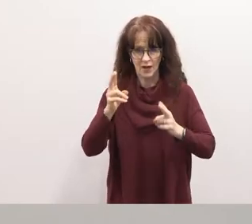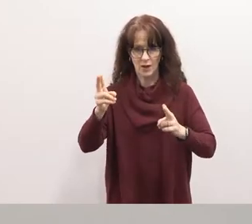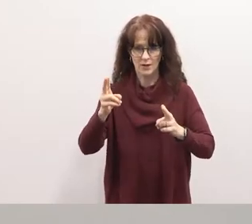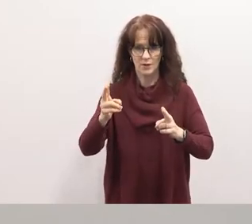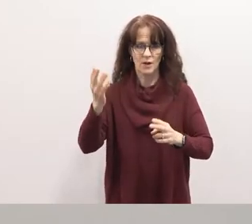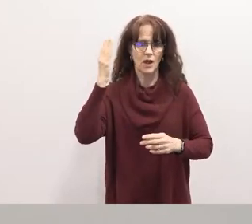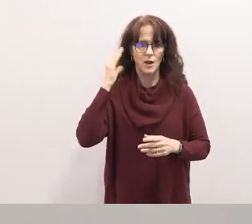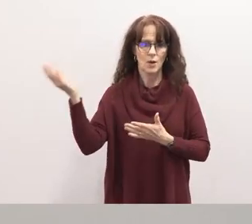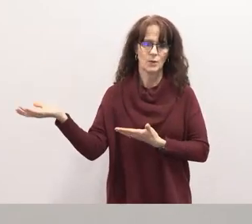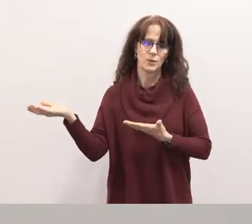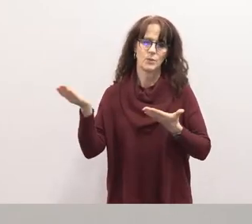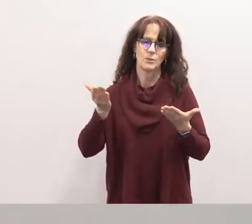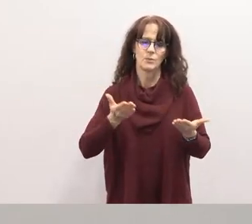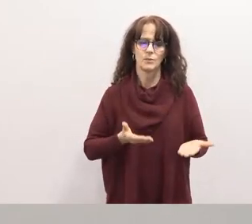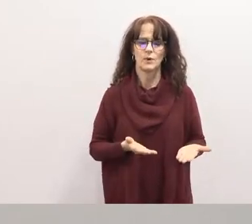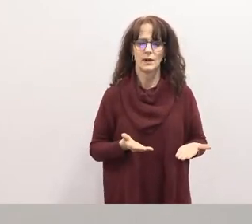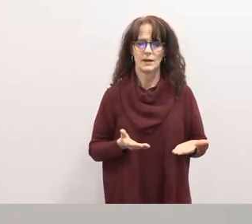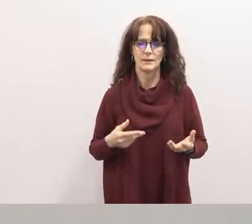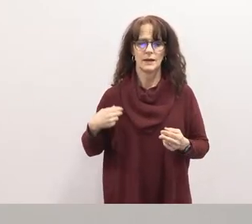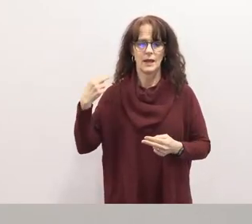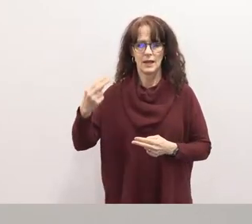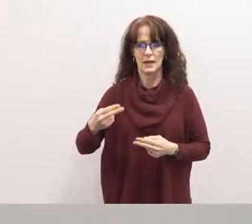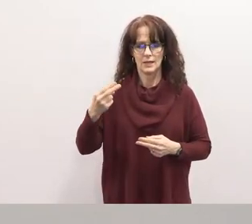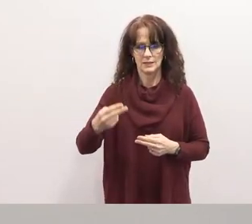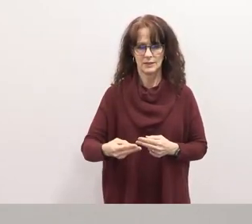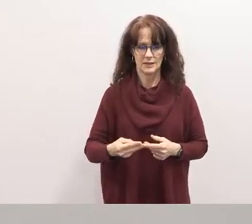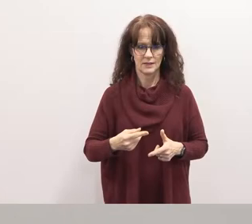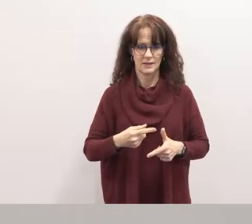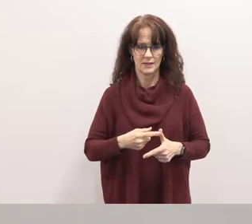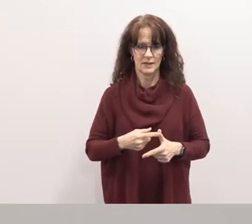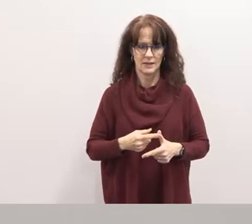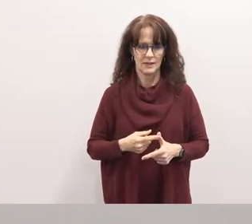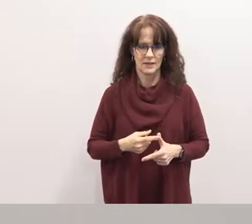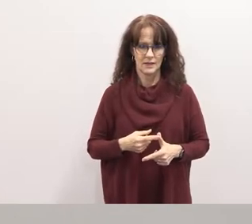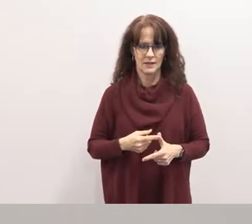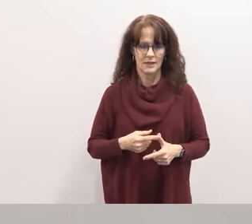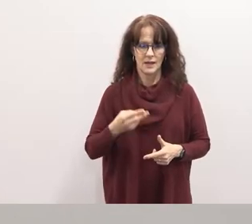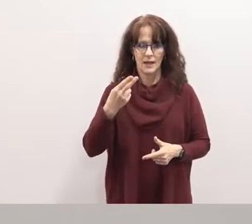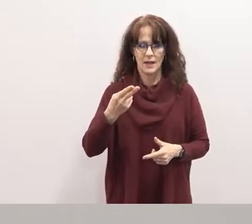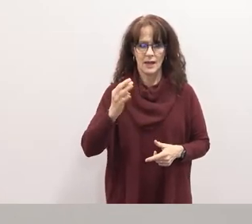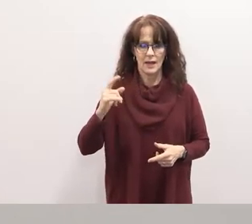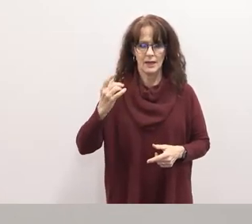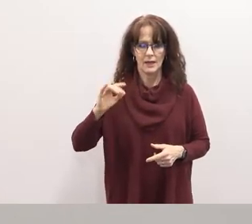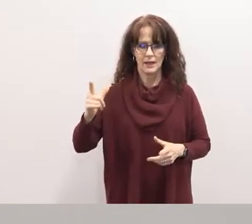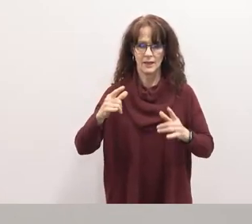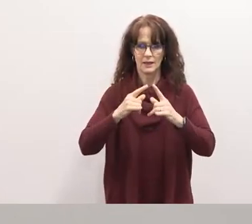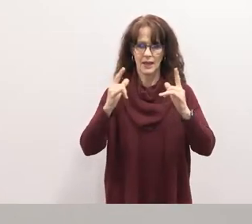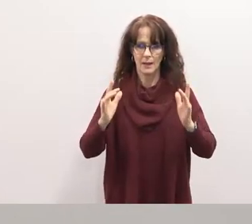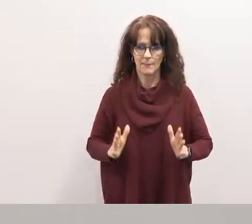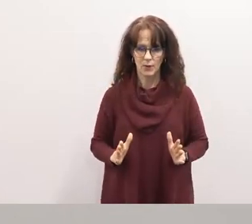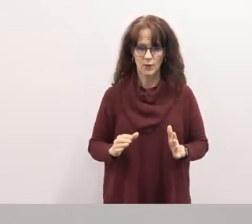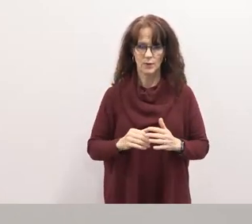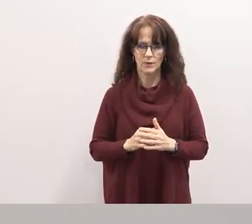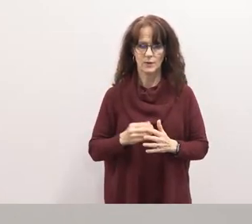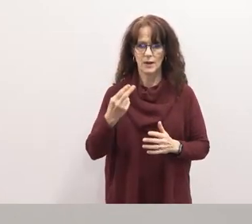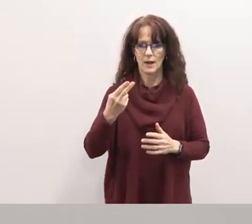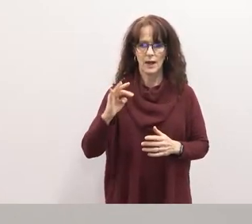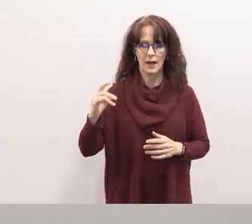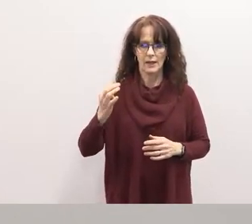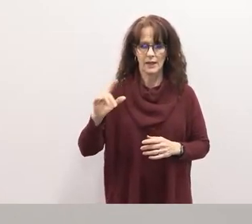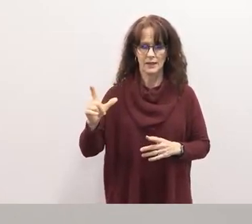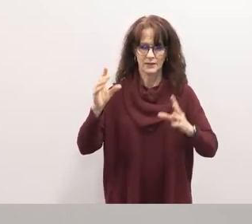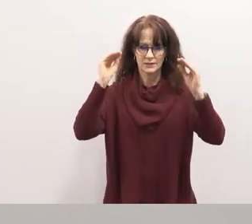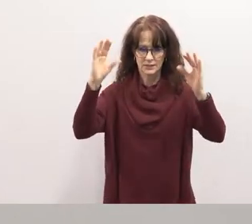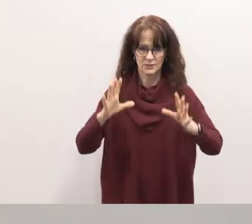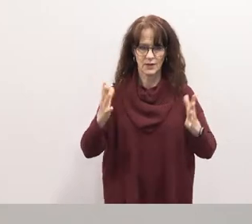I know you bring a history as a high heel camper, a high heel teacher,